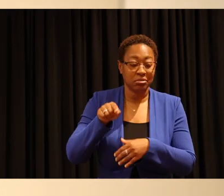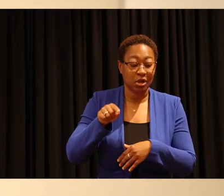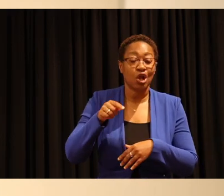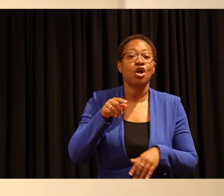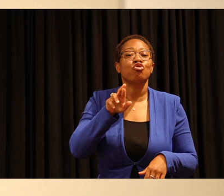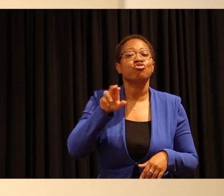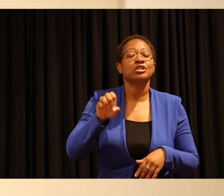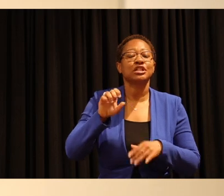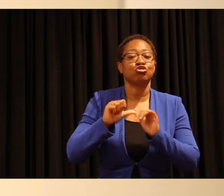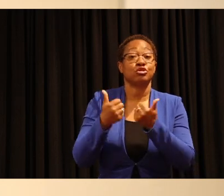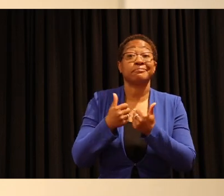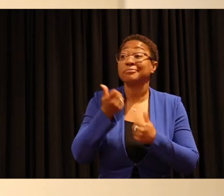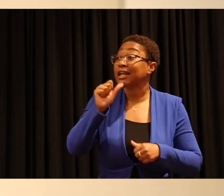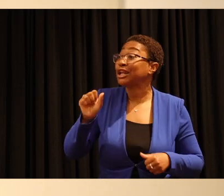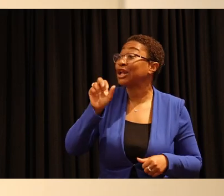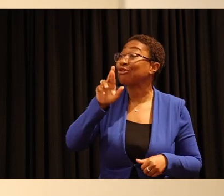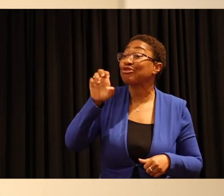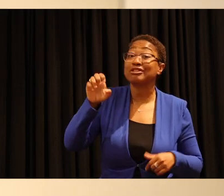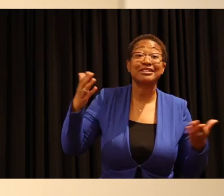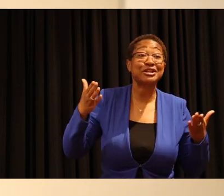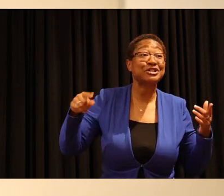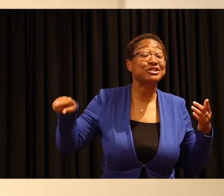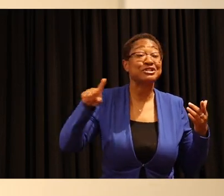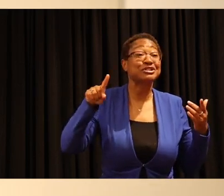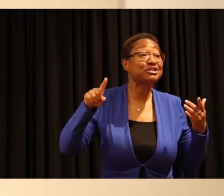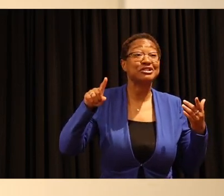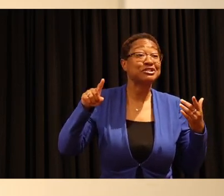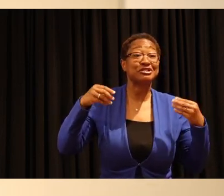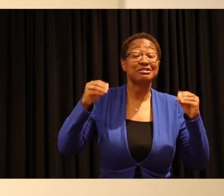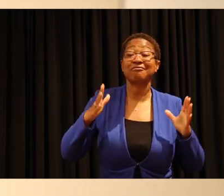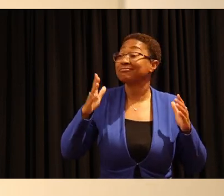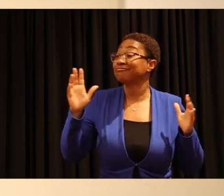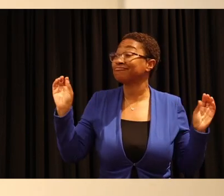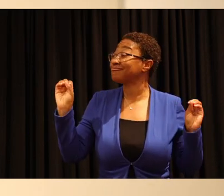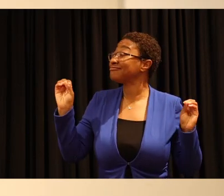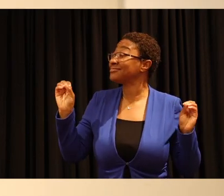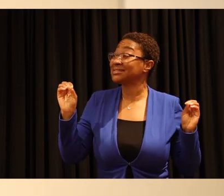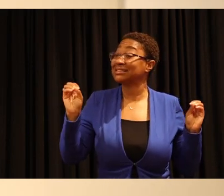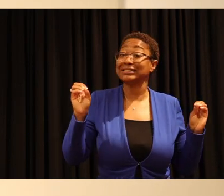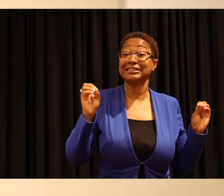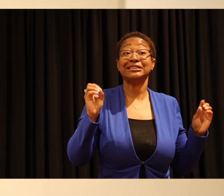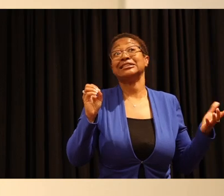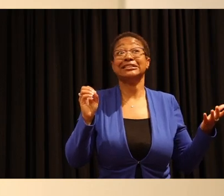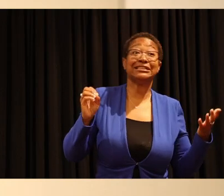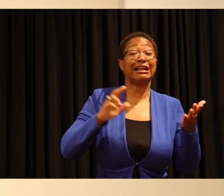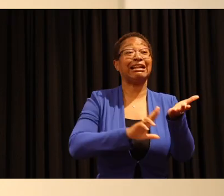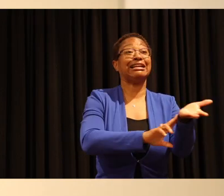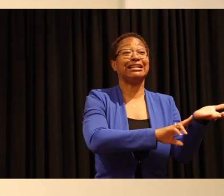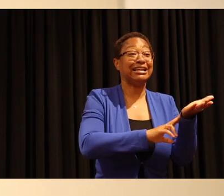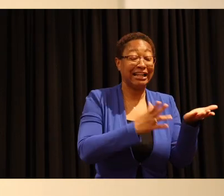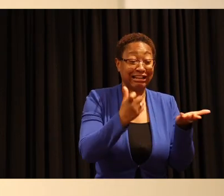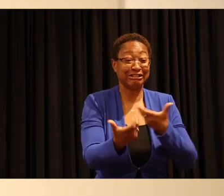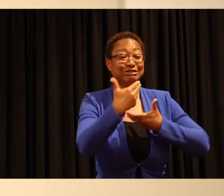Michigan Association. Any Realtors in the house? Okay, well, I got to get all you. Oh, okay, I got a Realtors in the. I got to get the rest of